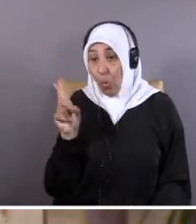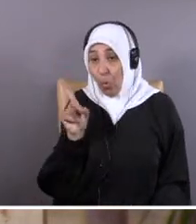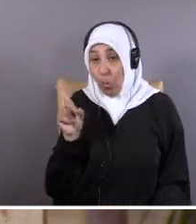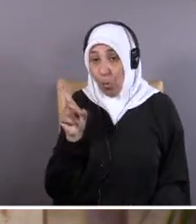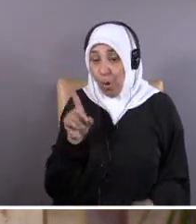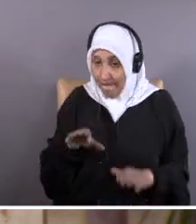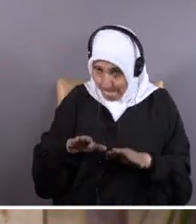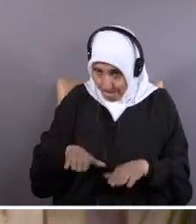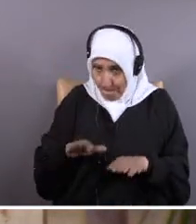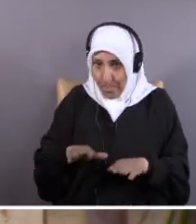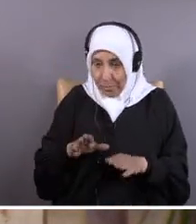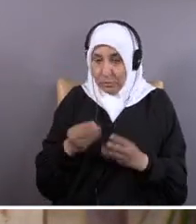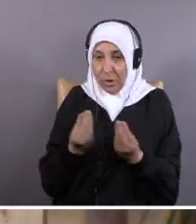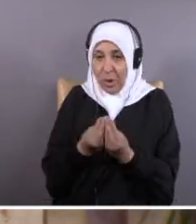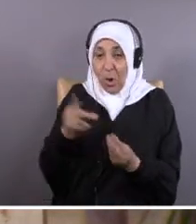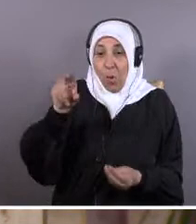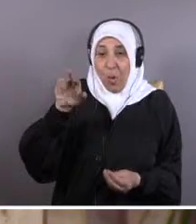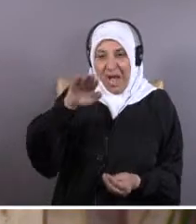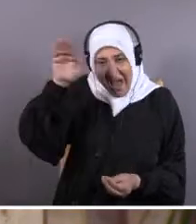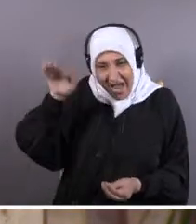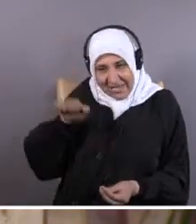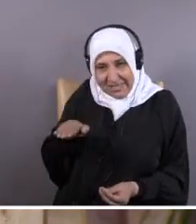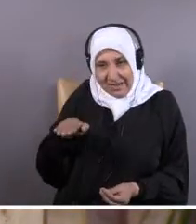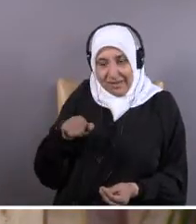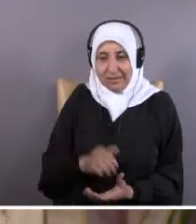and my younger brother,